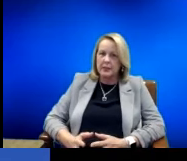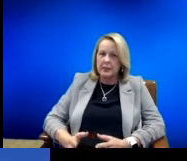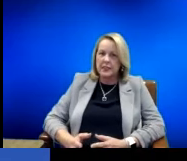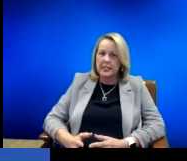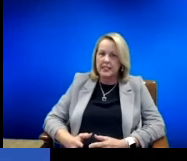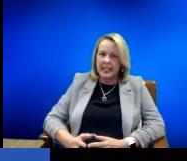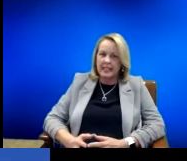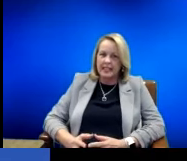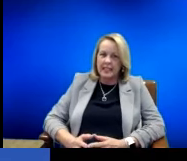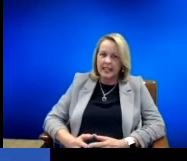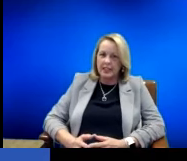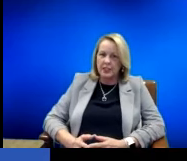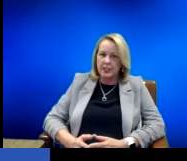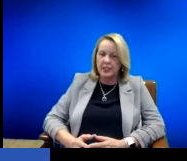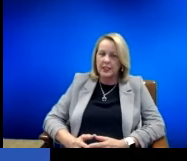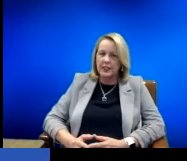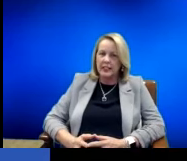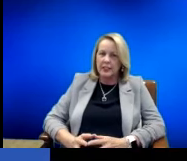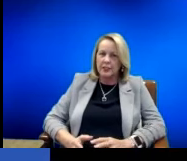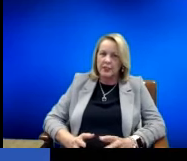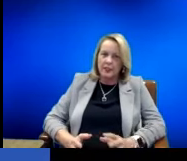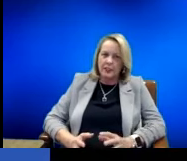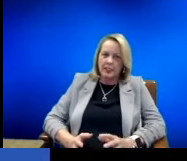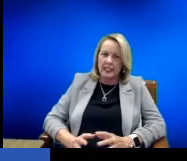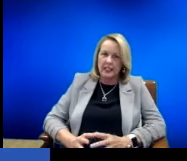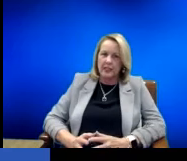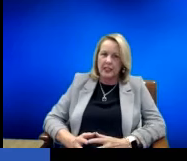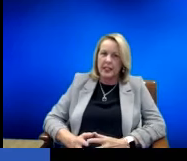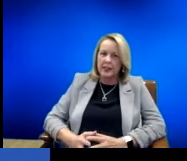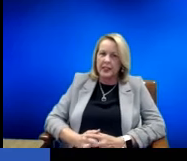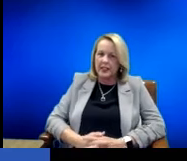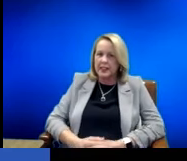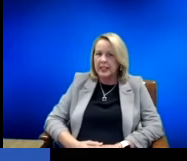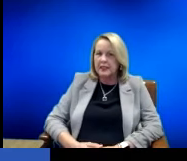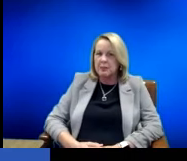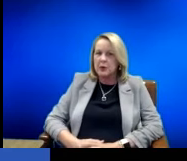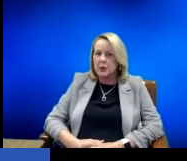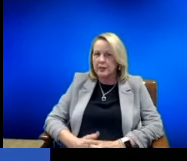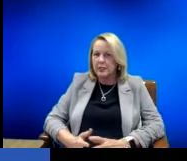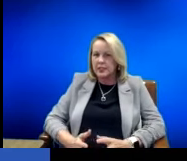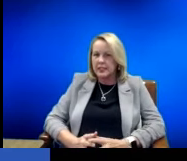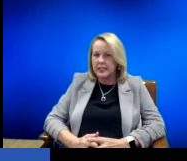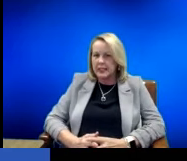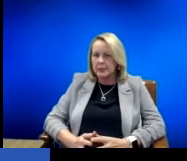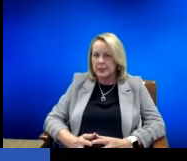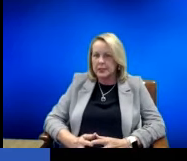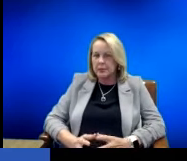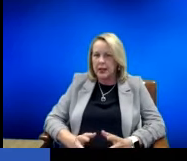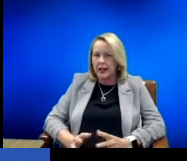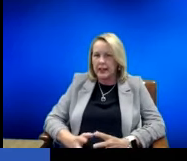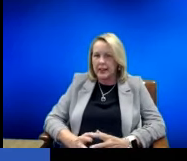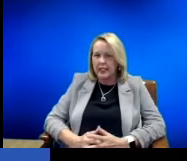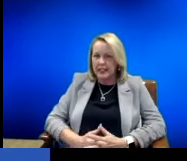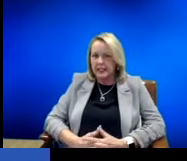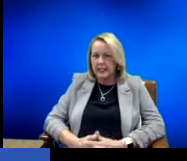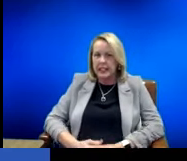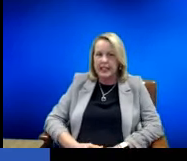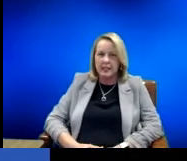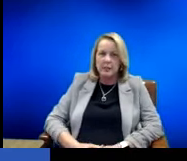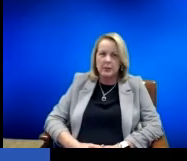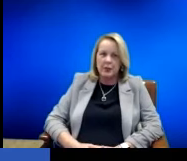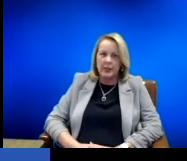up to $15,000 a year, and you'll see a little footnote there, even more if certain exceptions apply, and I'll get